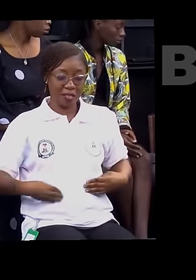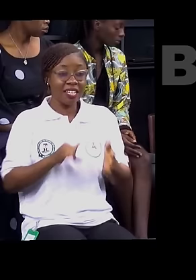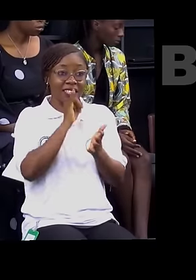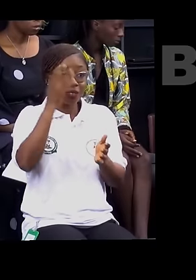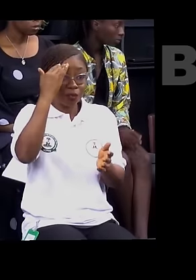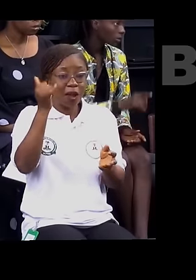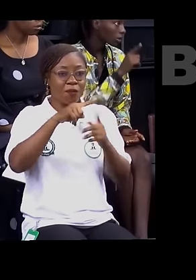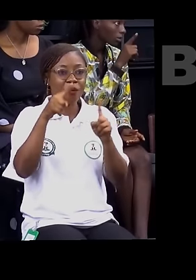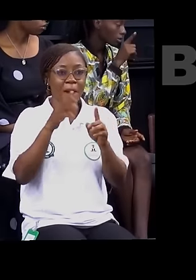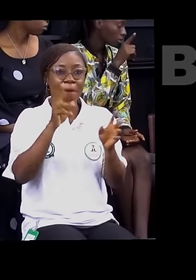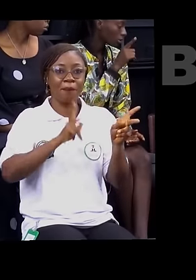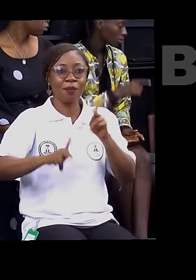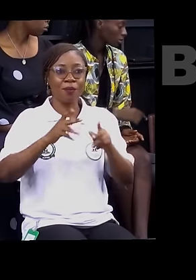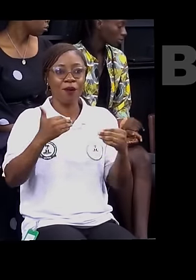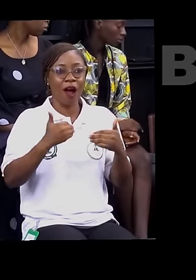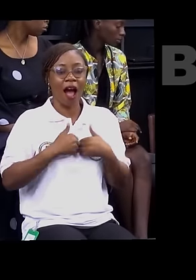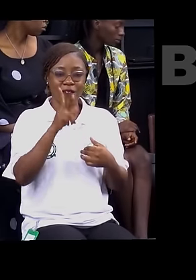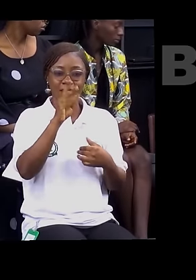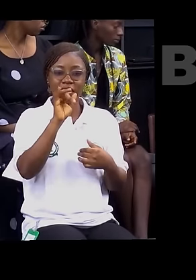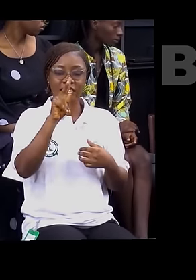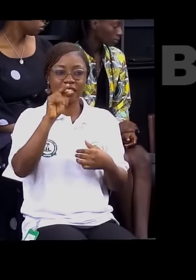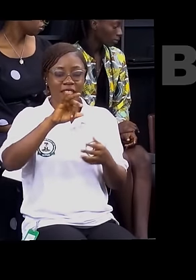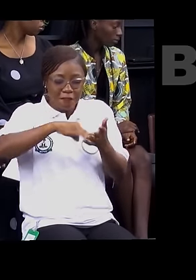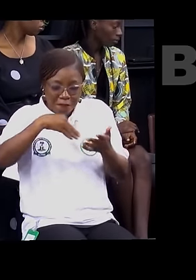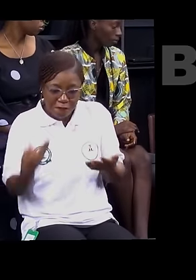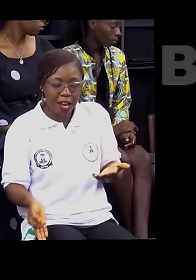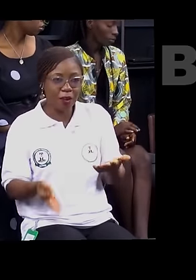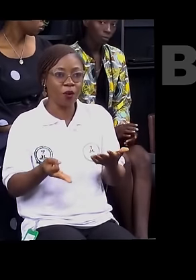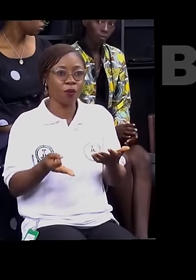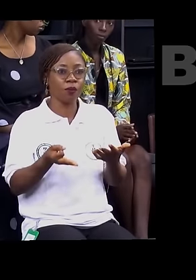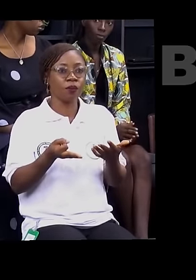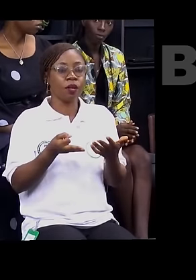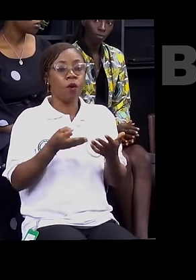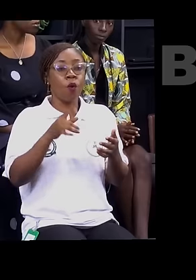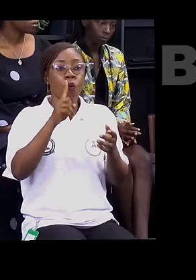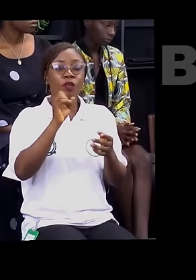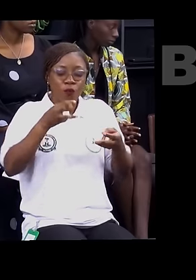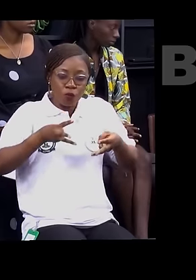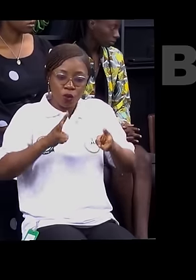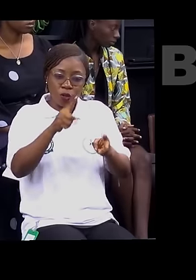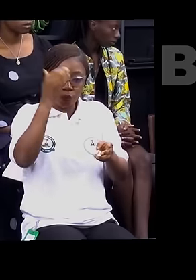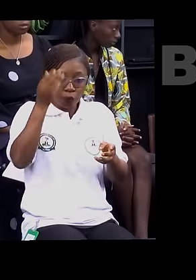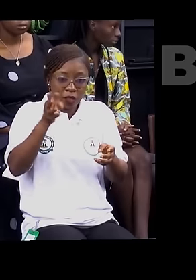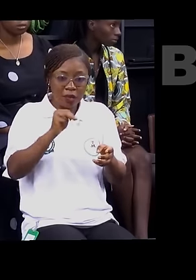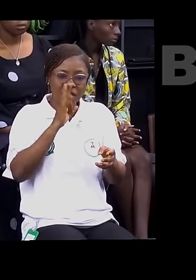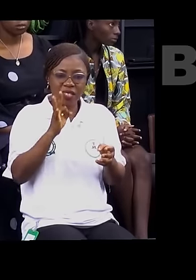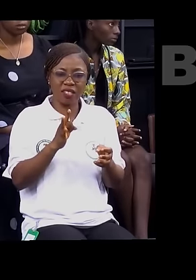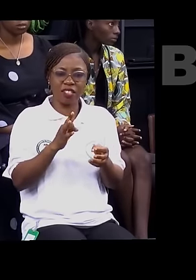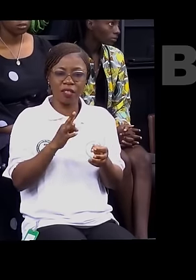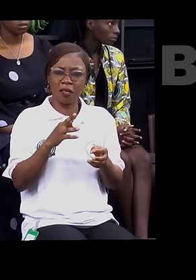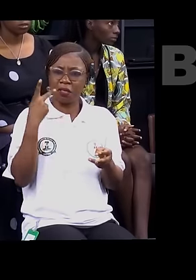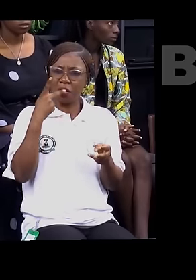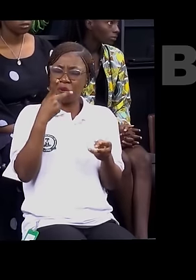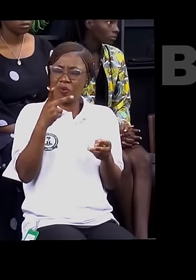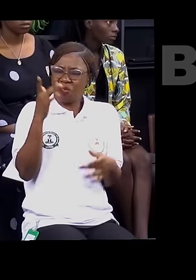people have kidney failure, chronic kidney failure, one of the ways you know them is that they look pale, they